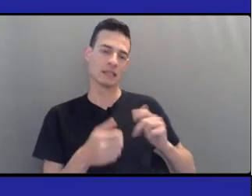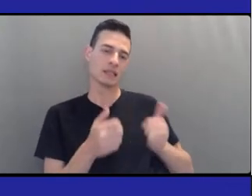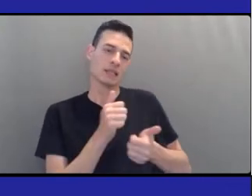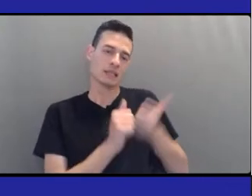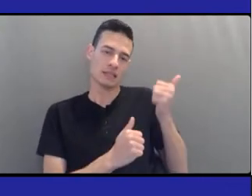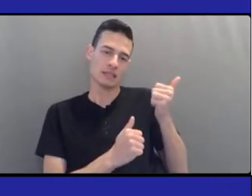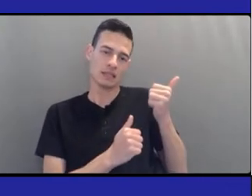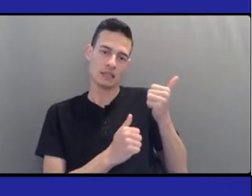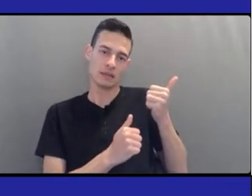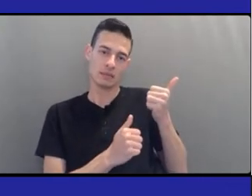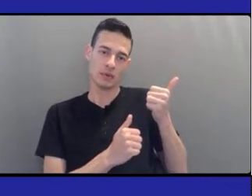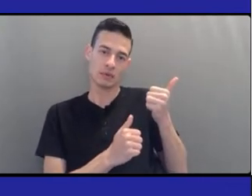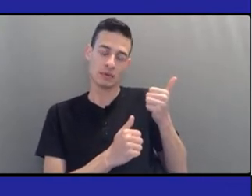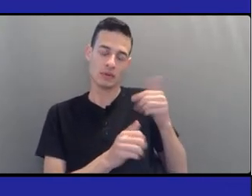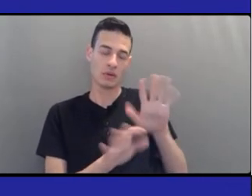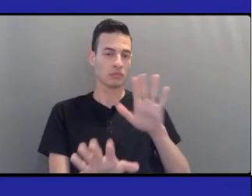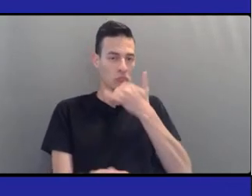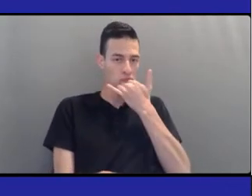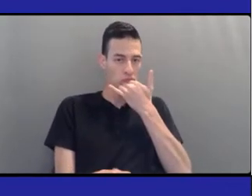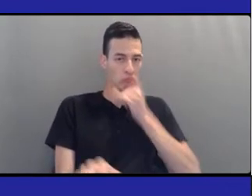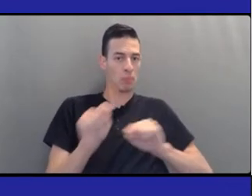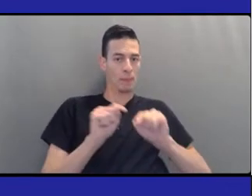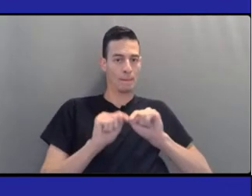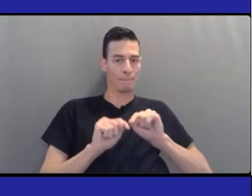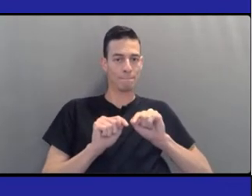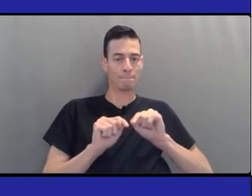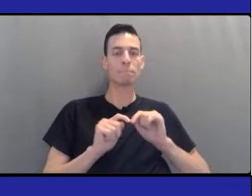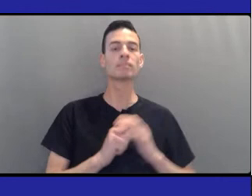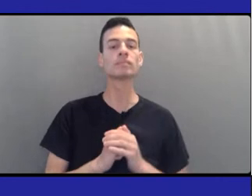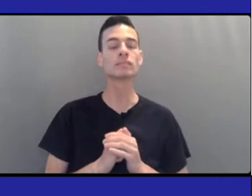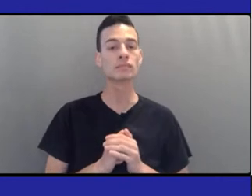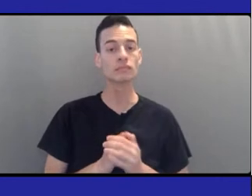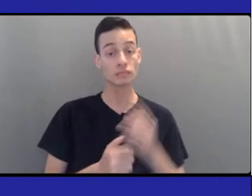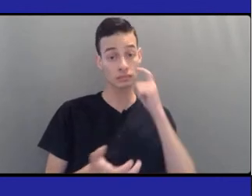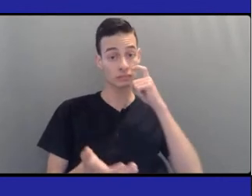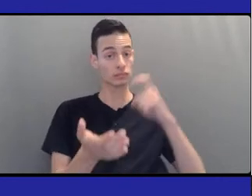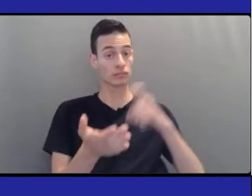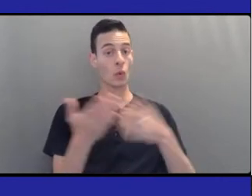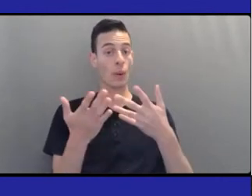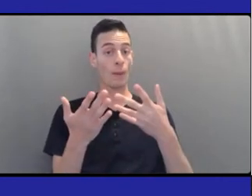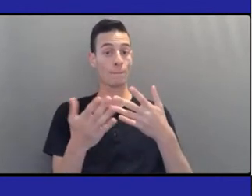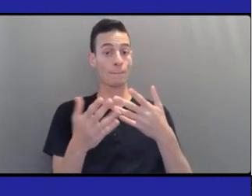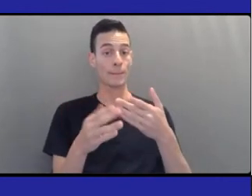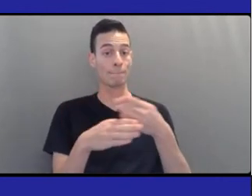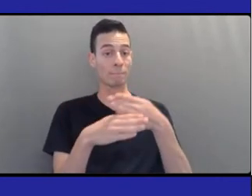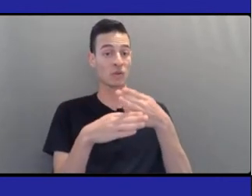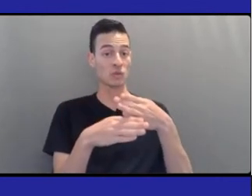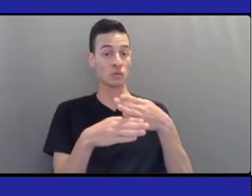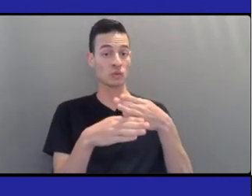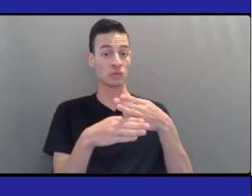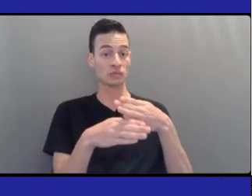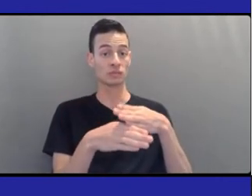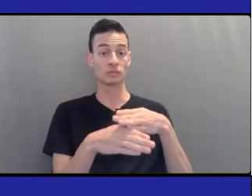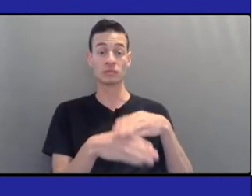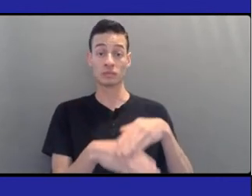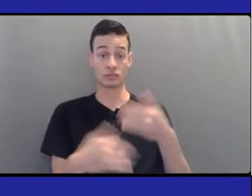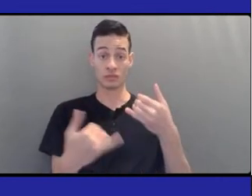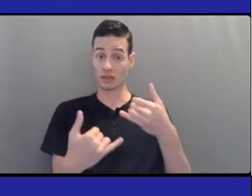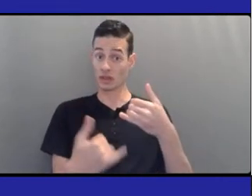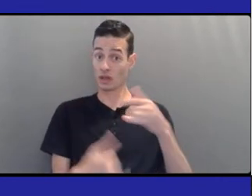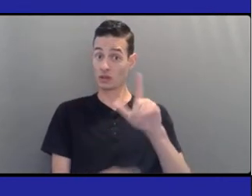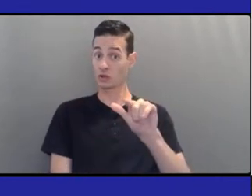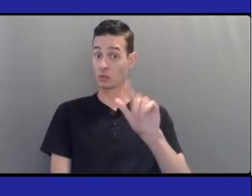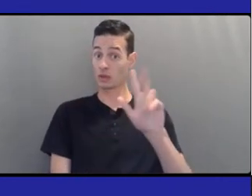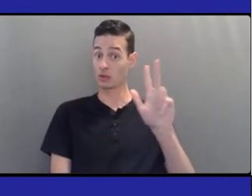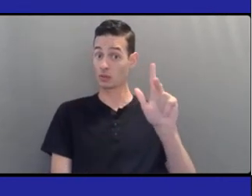I apologize, if you go back to slide 7 for one moment, you'll notice that between fiscal year 2023, our current fiscal year, and fiscal